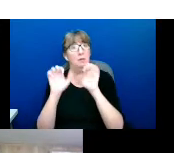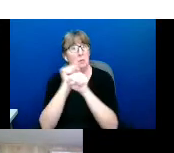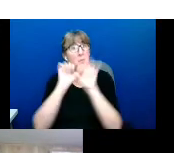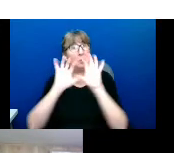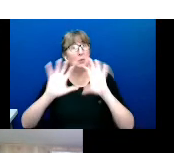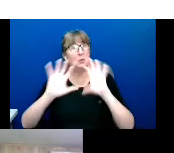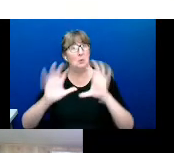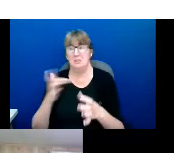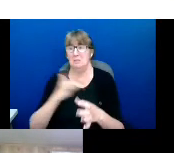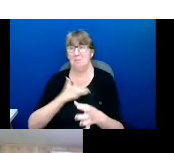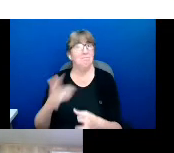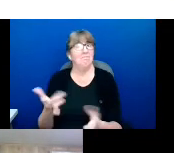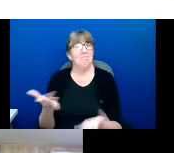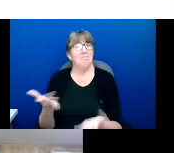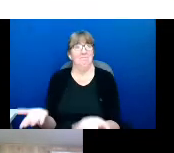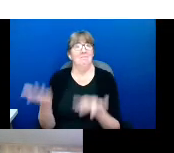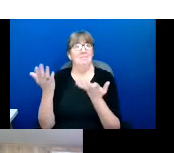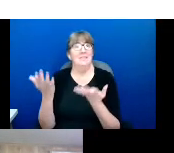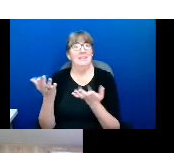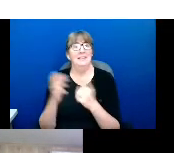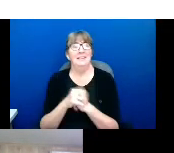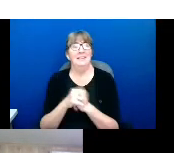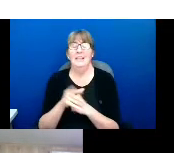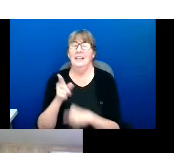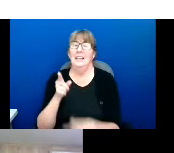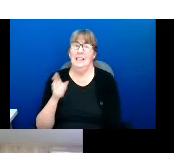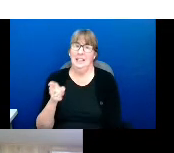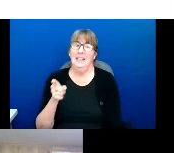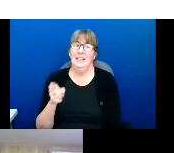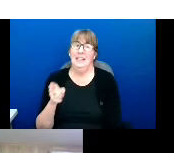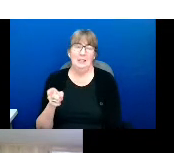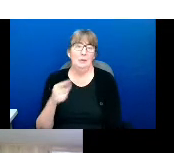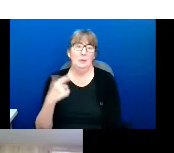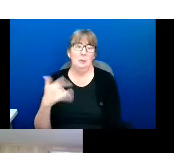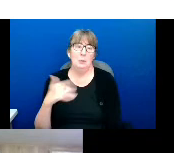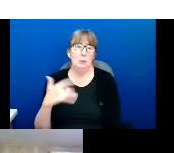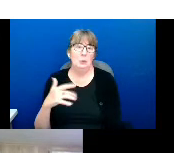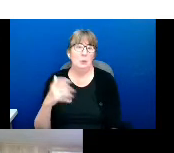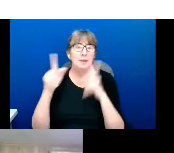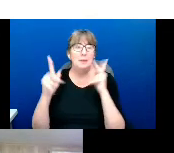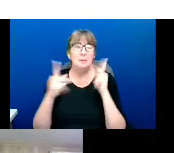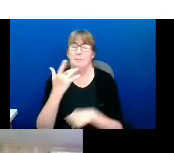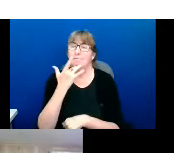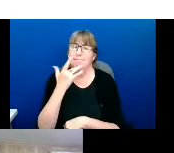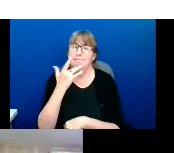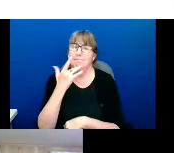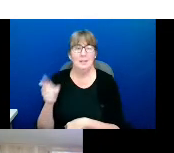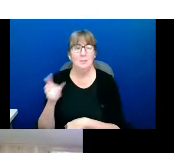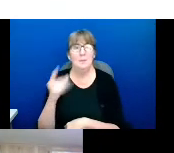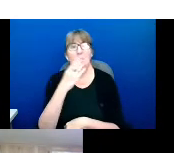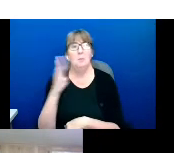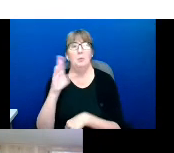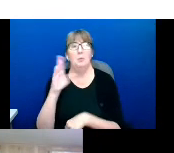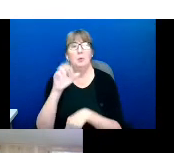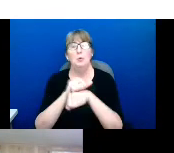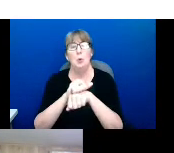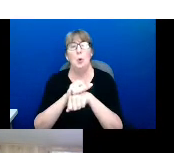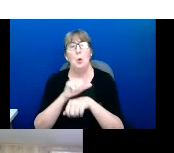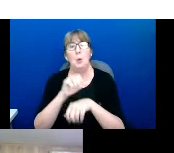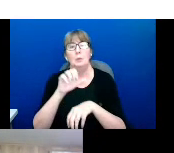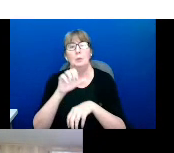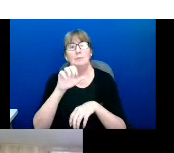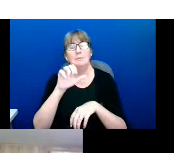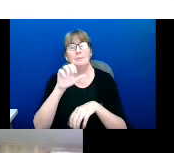was, I'm going to speak for Ben here, but he was a favorite at Bluestone State Park. And he has gone